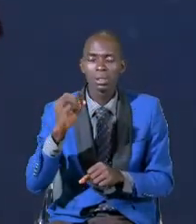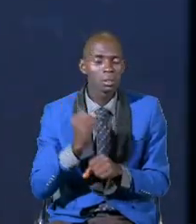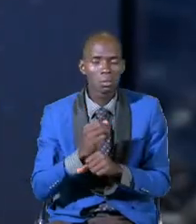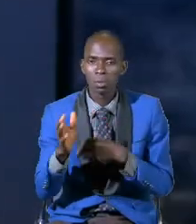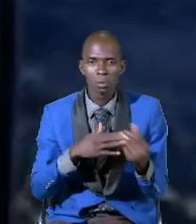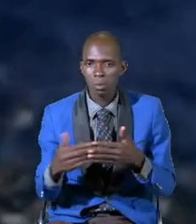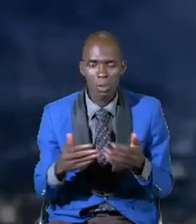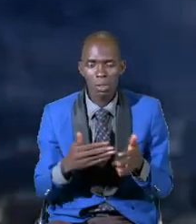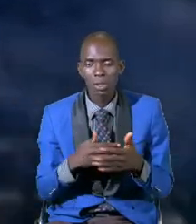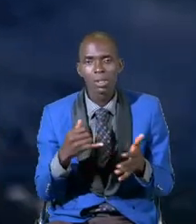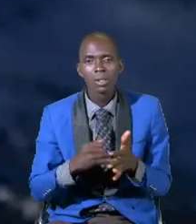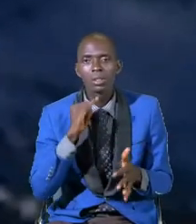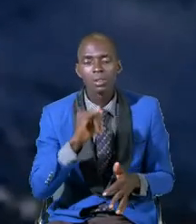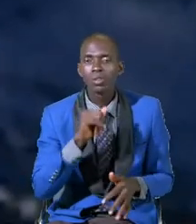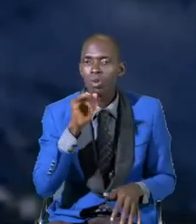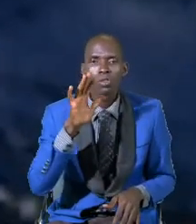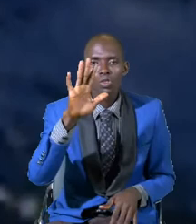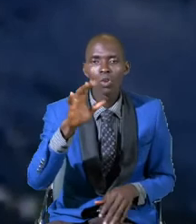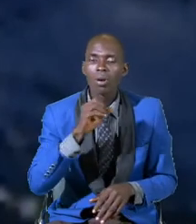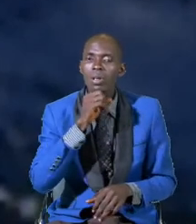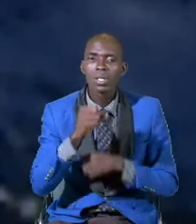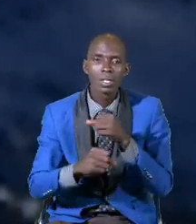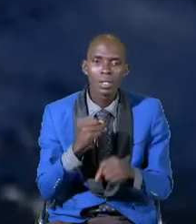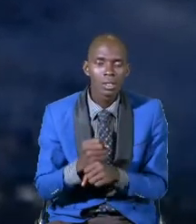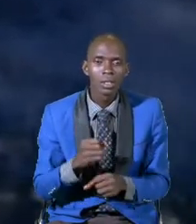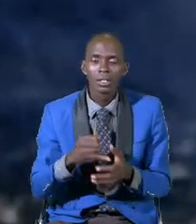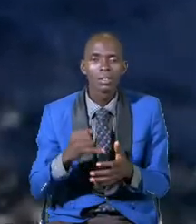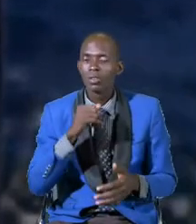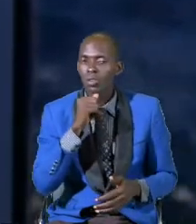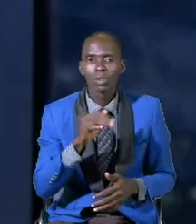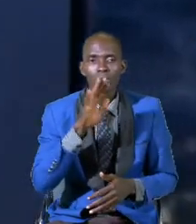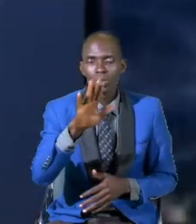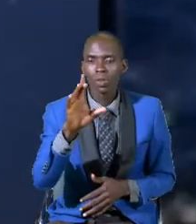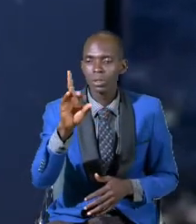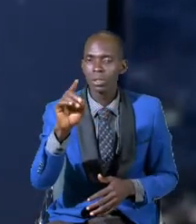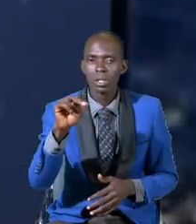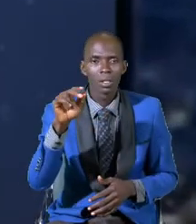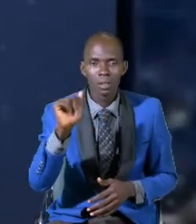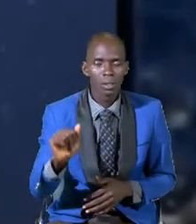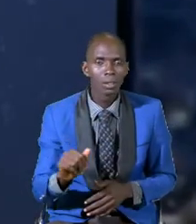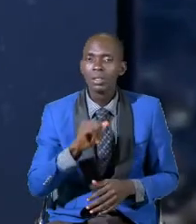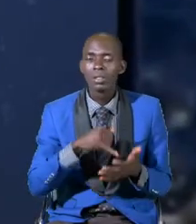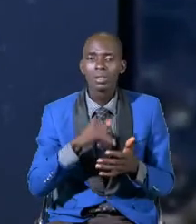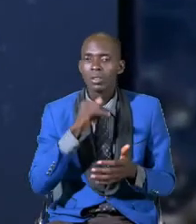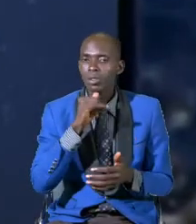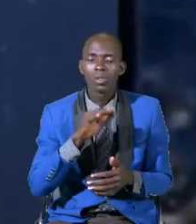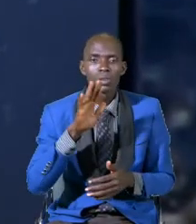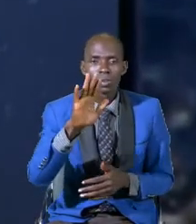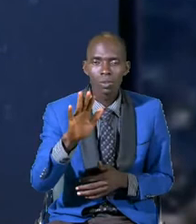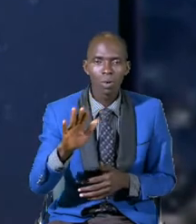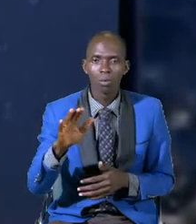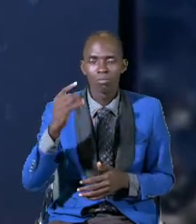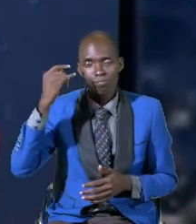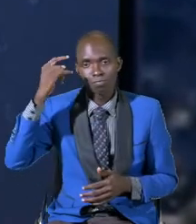not your age, it's not your DNA, it's not your IQ, it's not your EQ, emotional